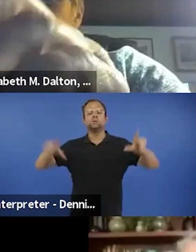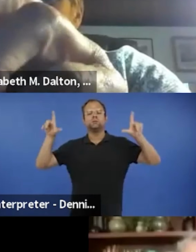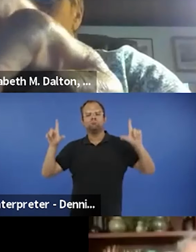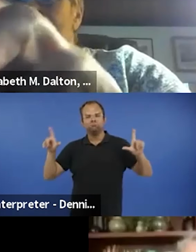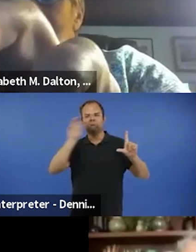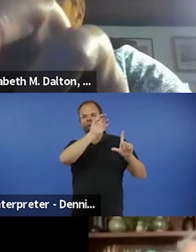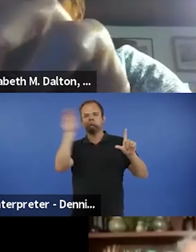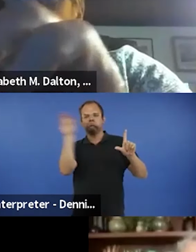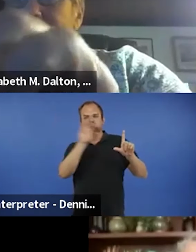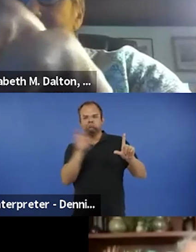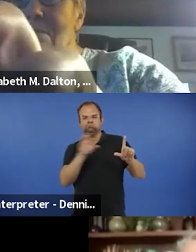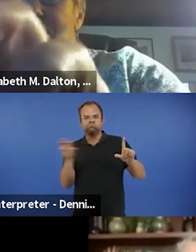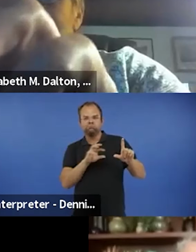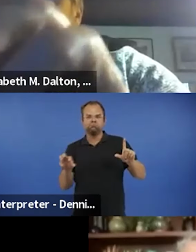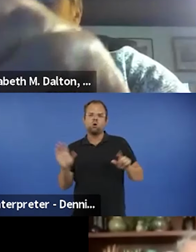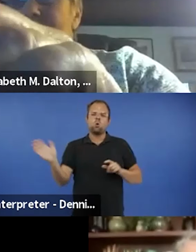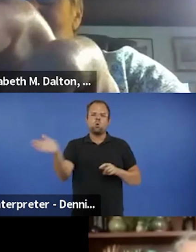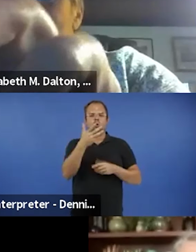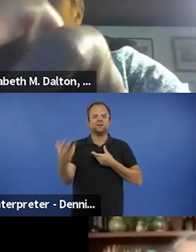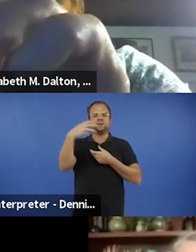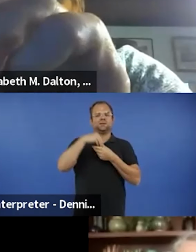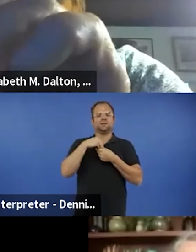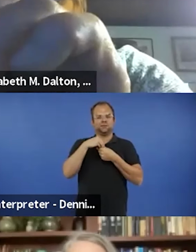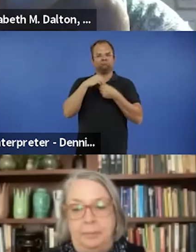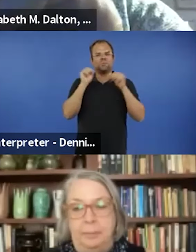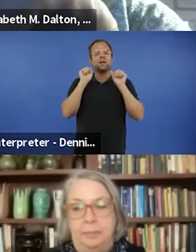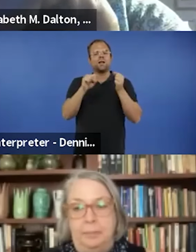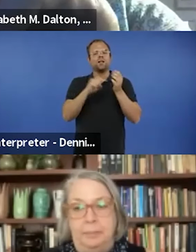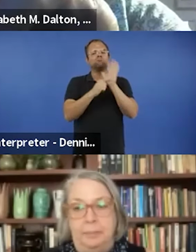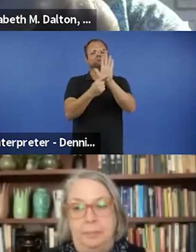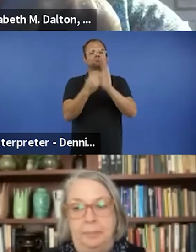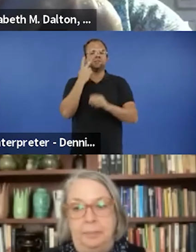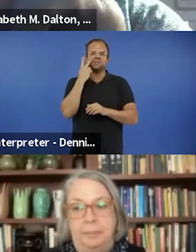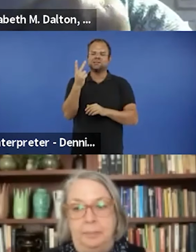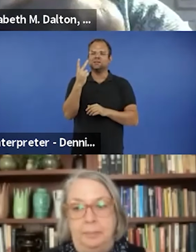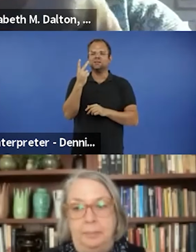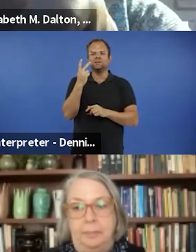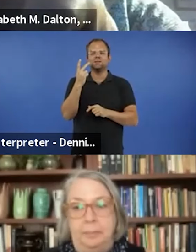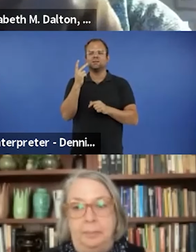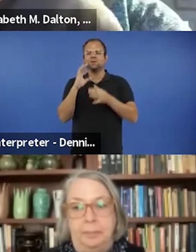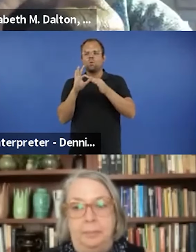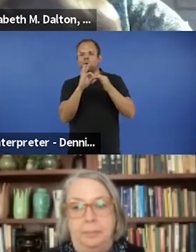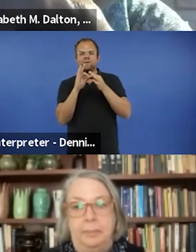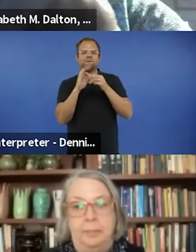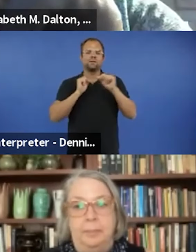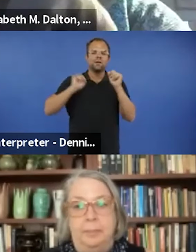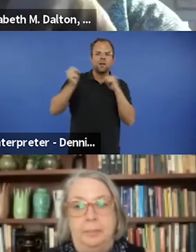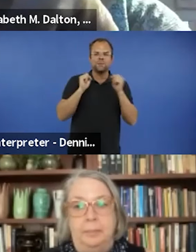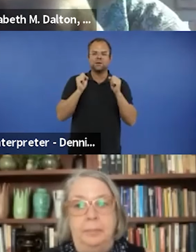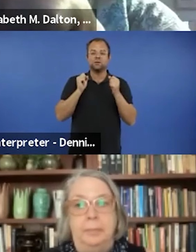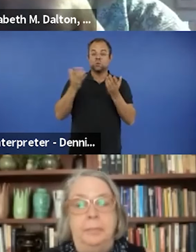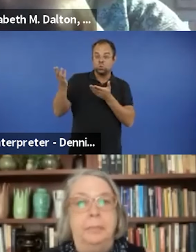dynamic style. So Yassine, are we able to do that today? I guess we can all smile. Yes, sure. Always Okay. have time for